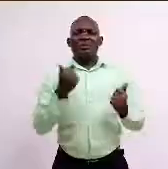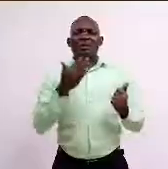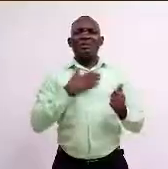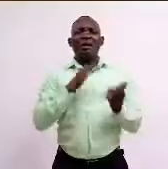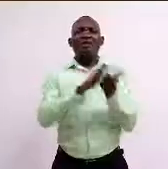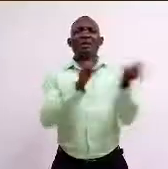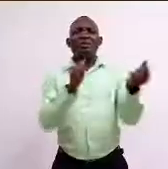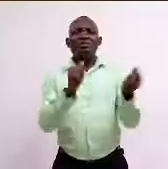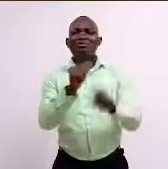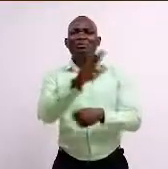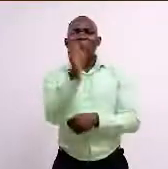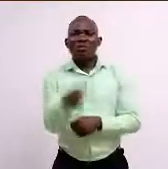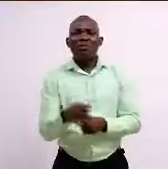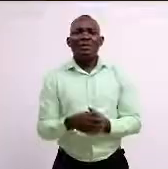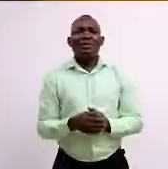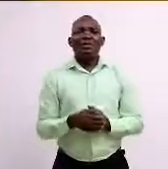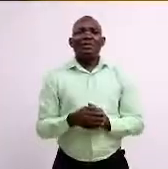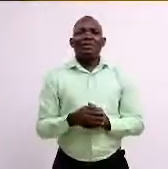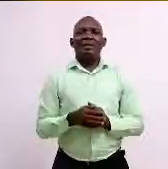my religion here.